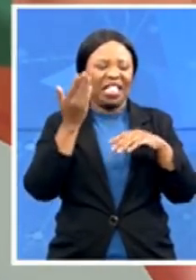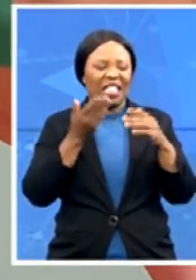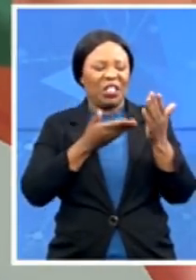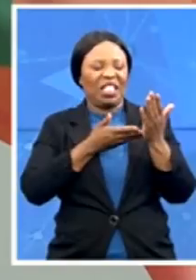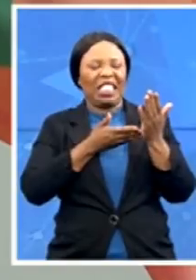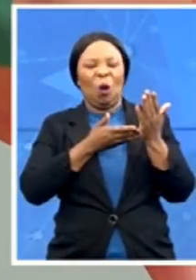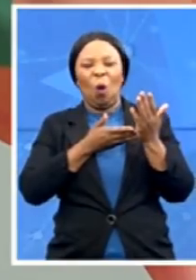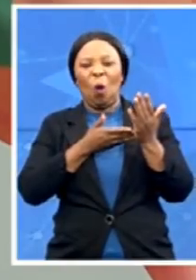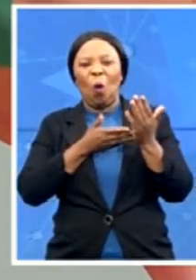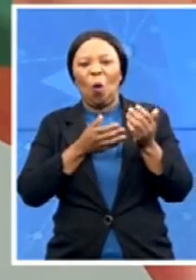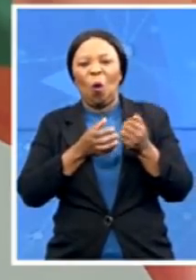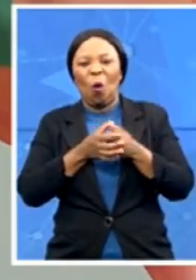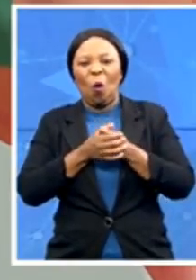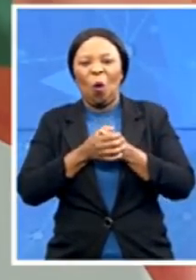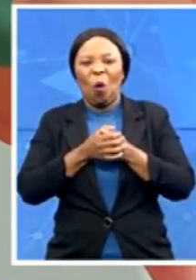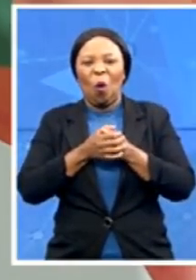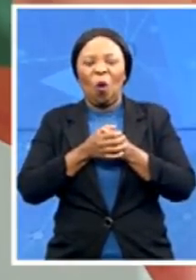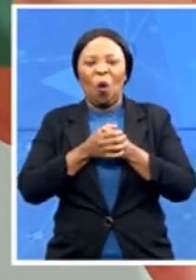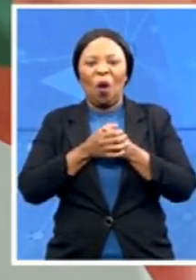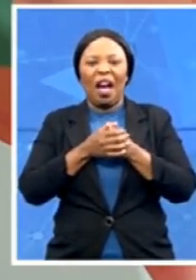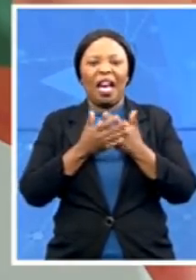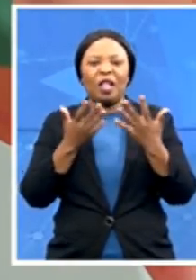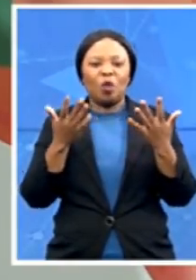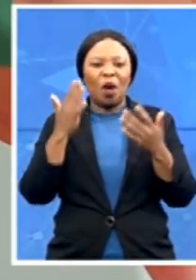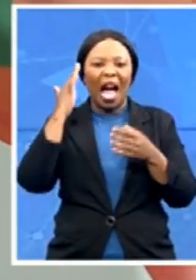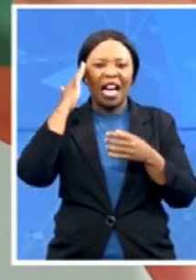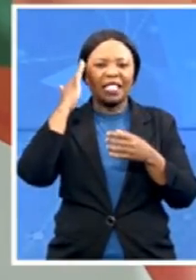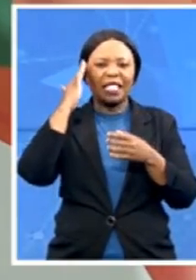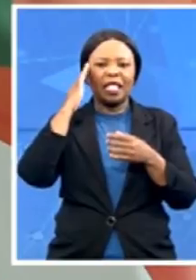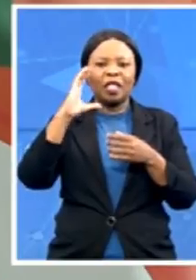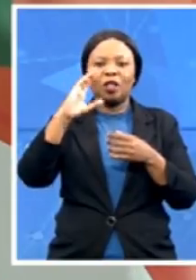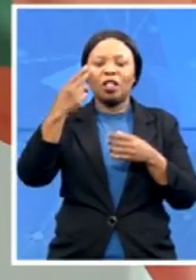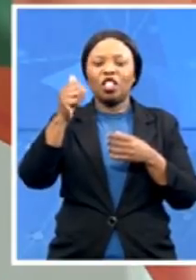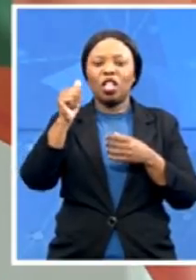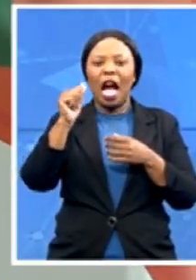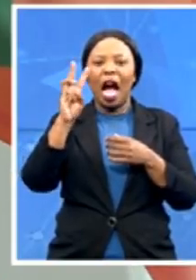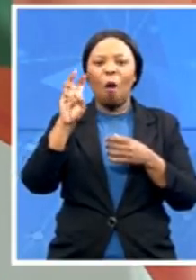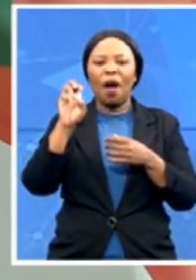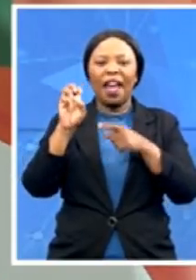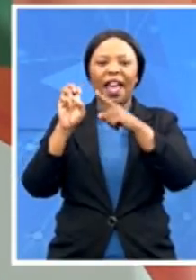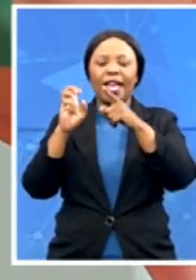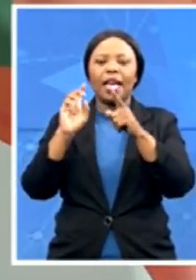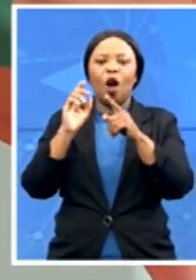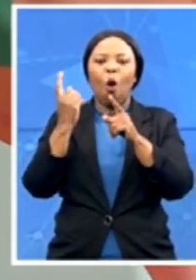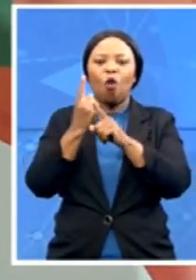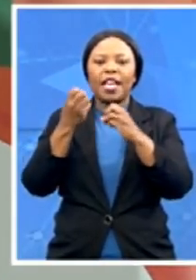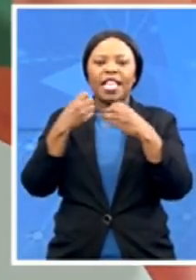Ukhwangwa kalo usendiqhelela utshawe uye andinike i-3 minutes by parliament.